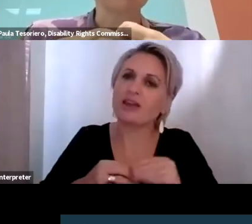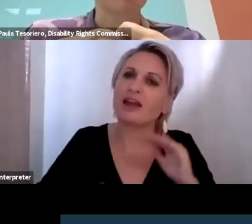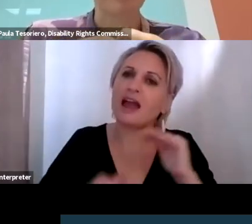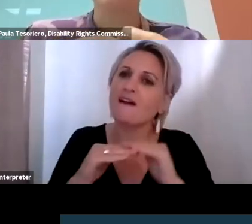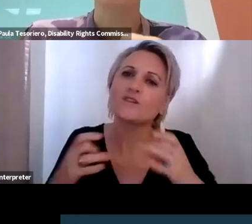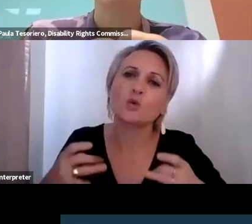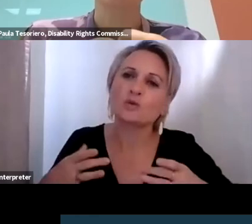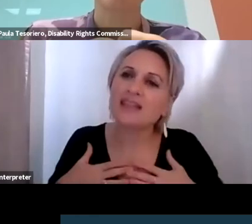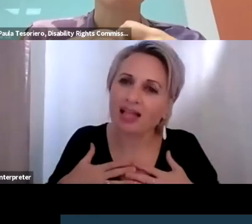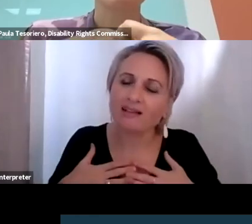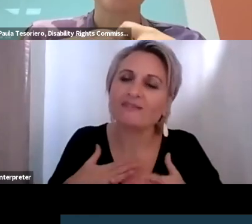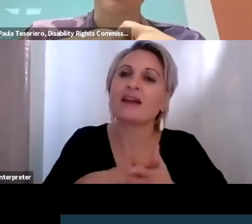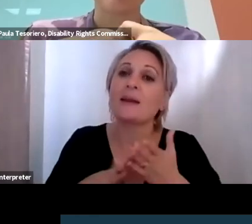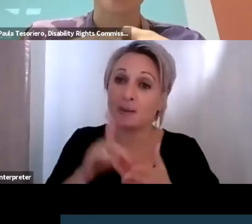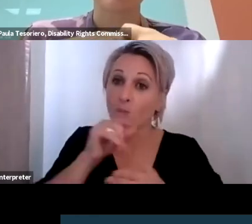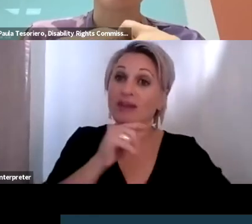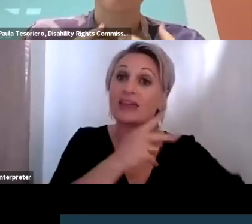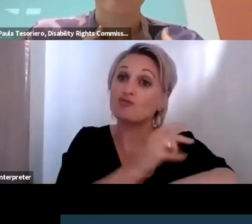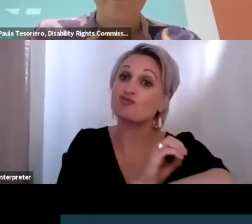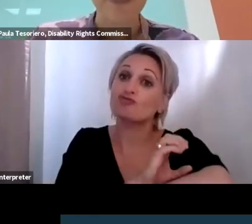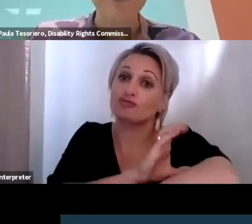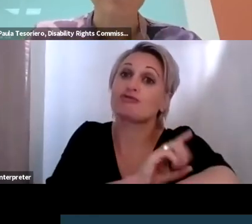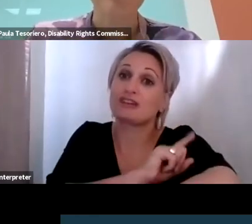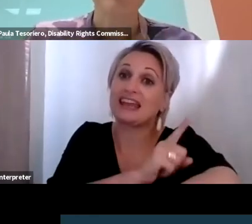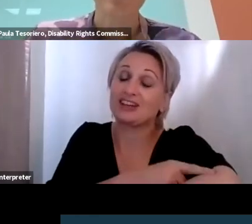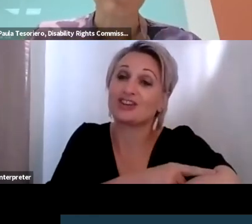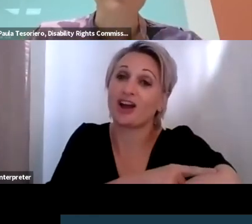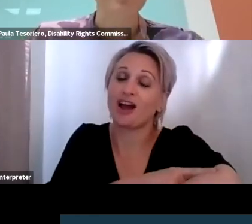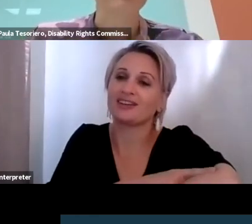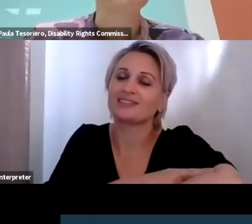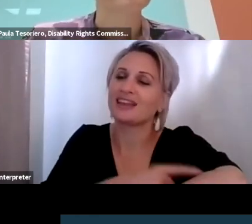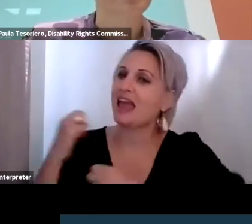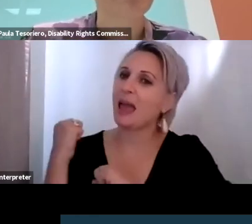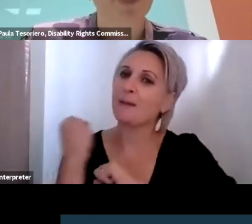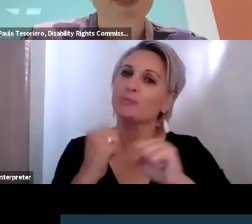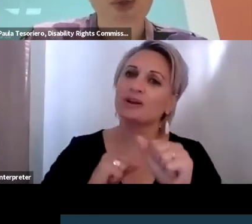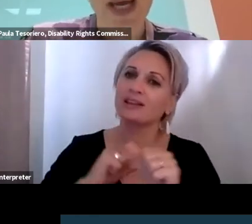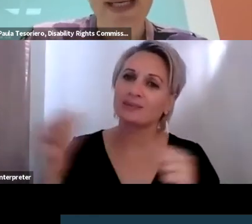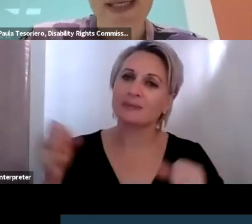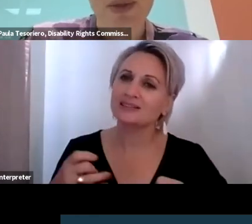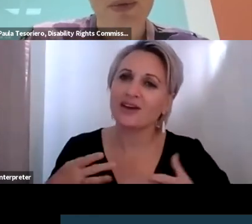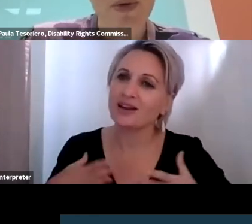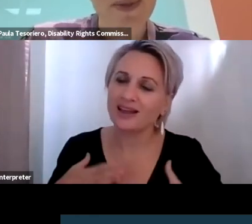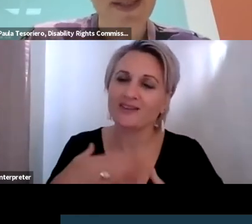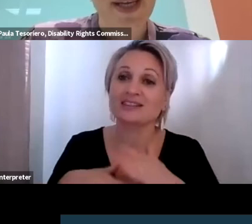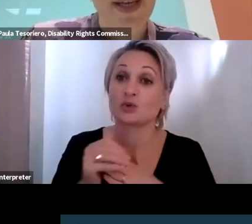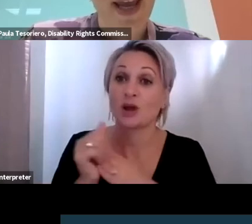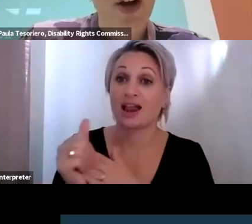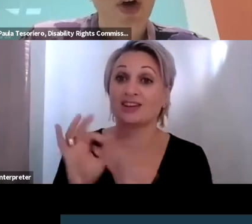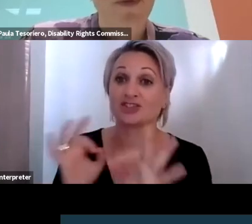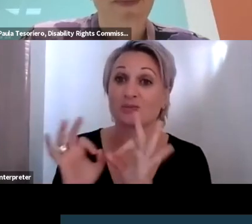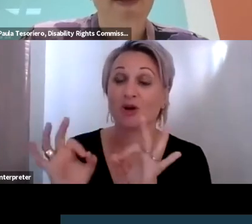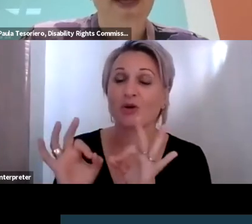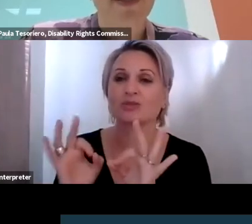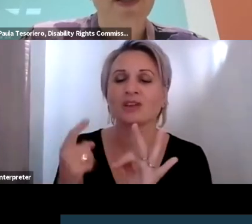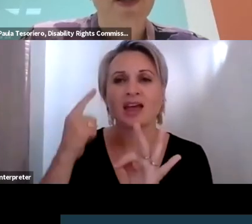so that we can re-energize and bring the best of ourselves to our leadership roles. And